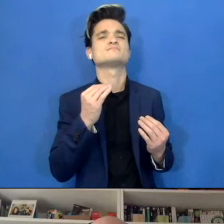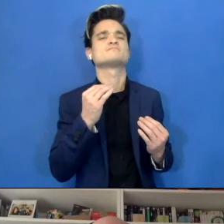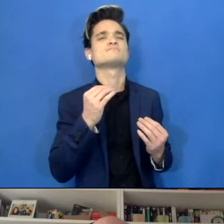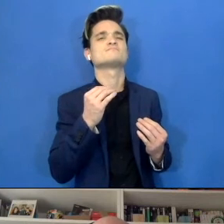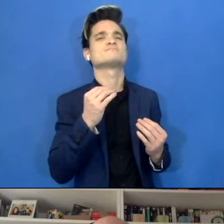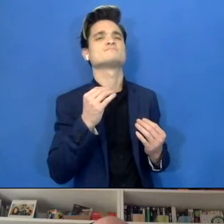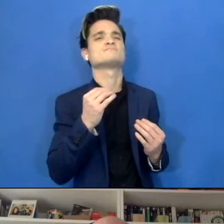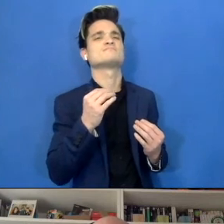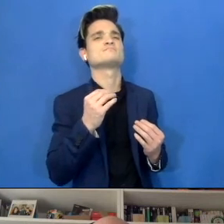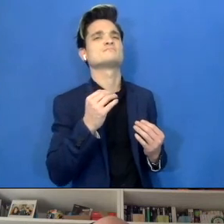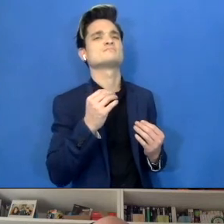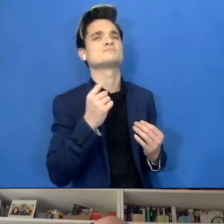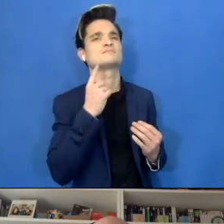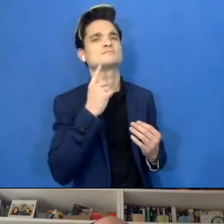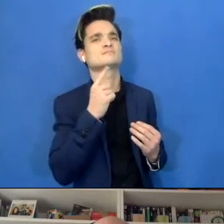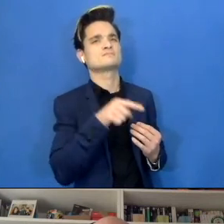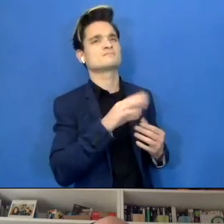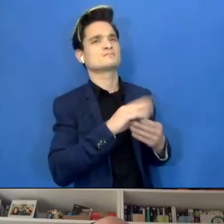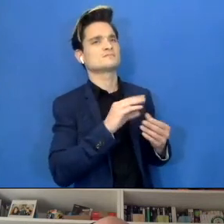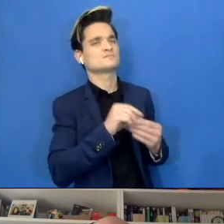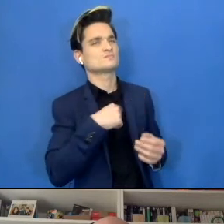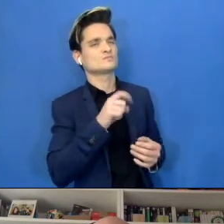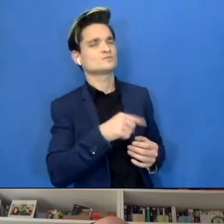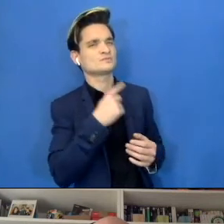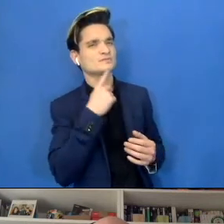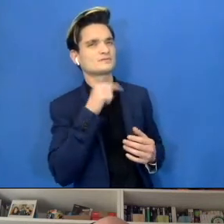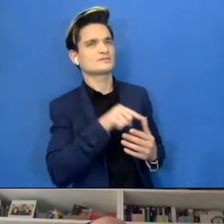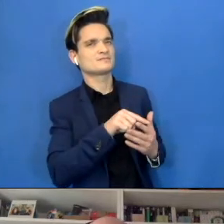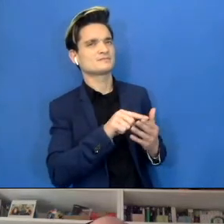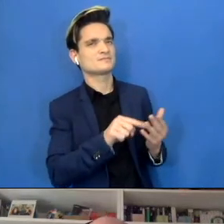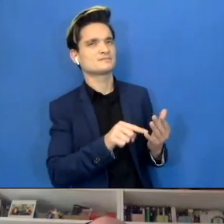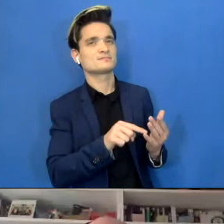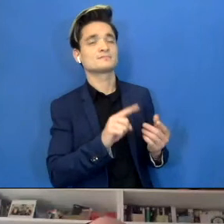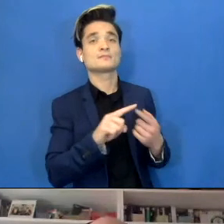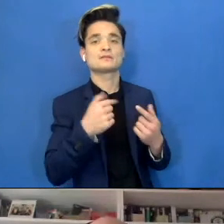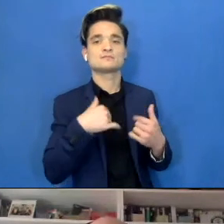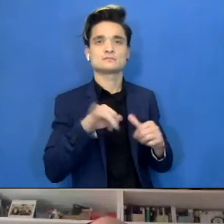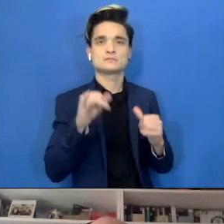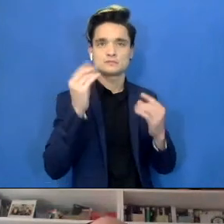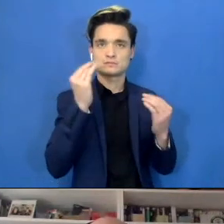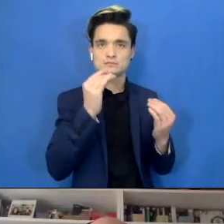forgot. Okay, any other questions in the meantime when my brain kicks in again? Oh, Paolo, sorry.